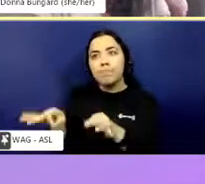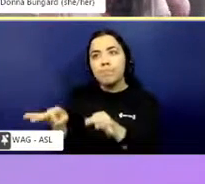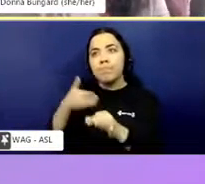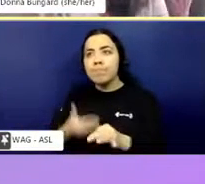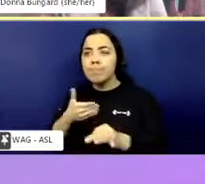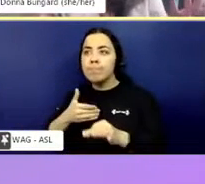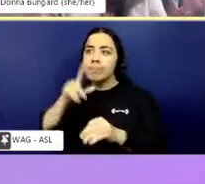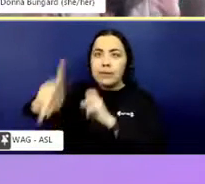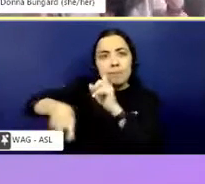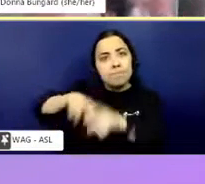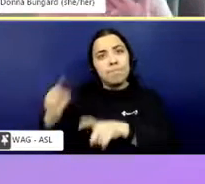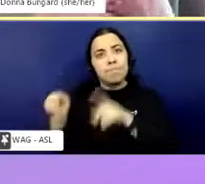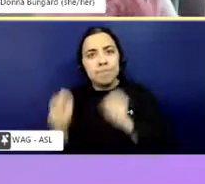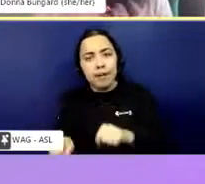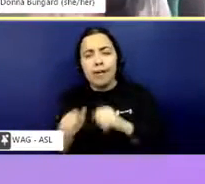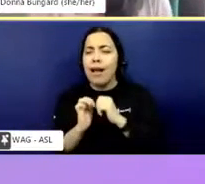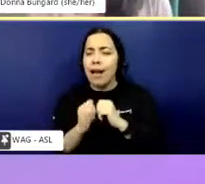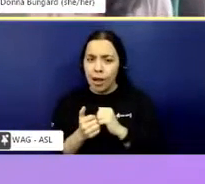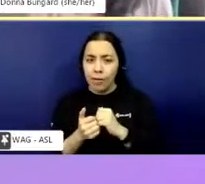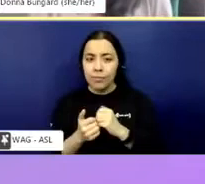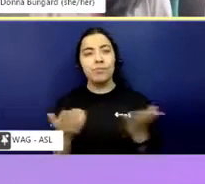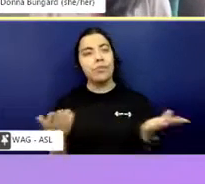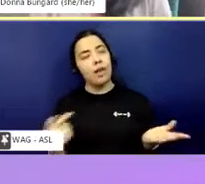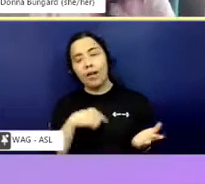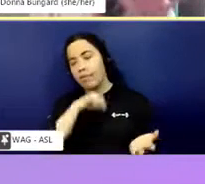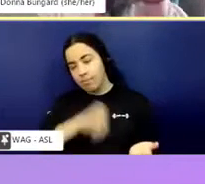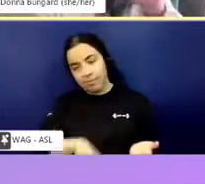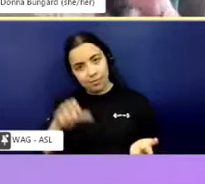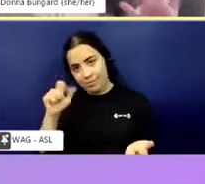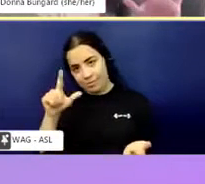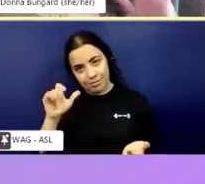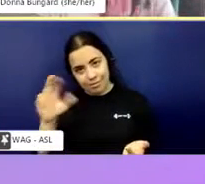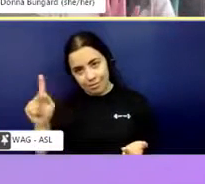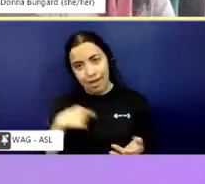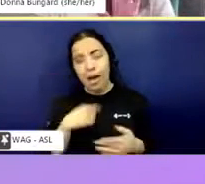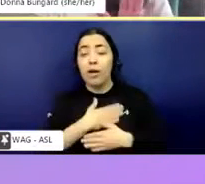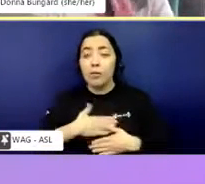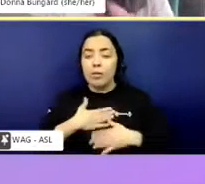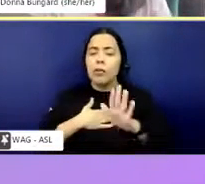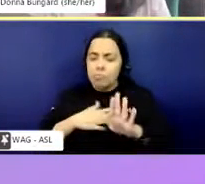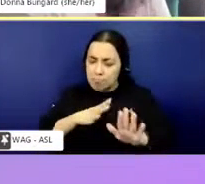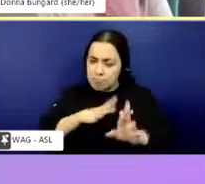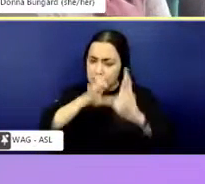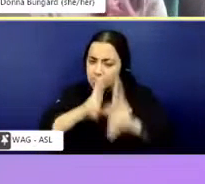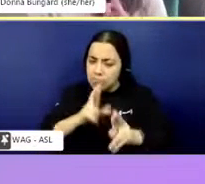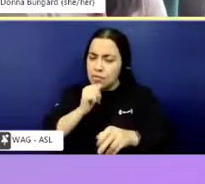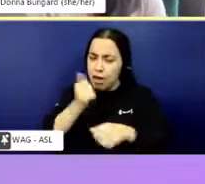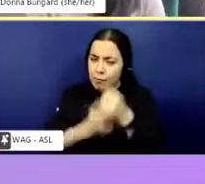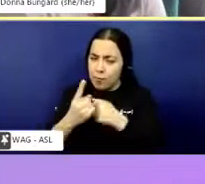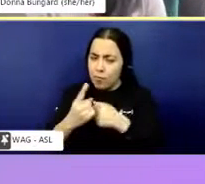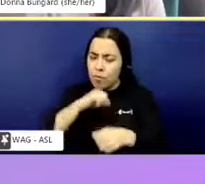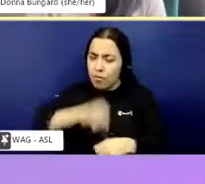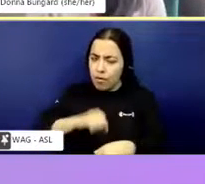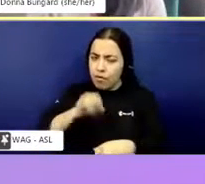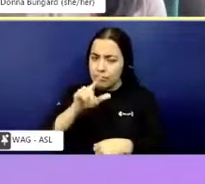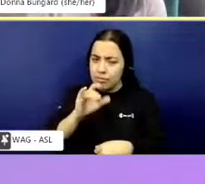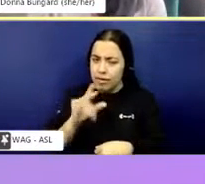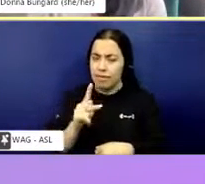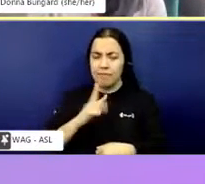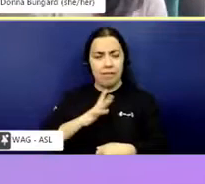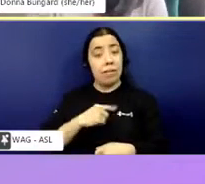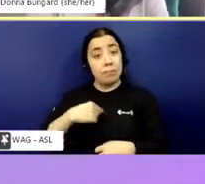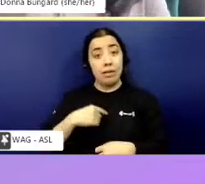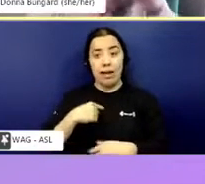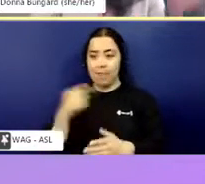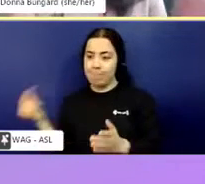this? Well, I love Slack. I appreciate not everybody does, respect that, but that's always the first place I